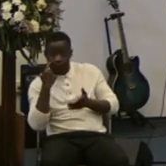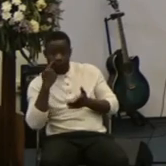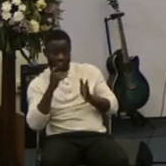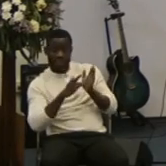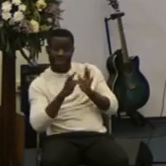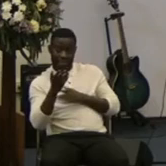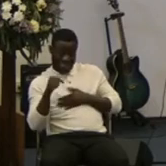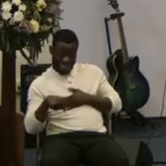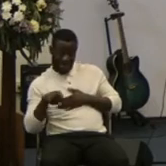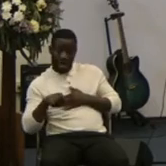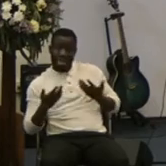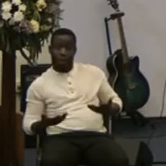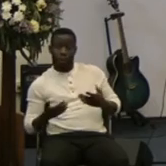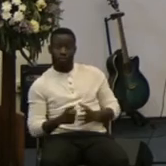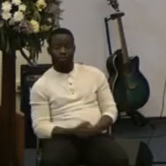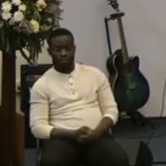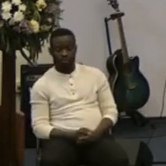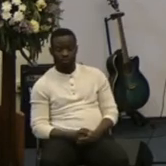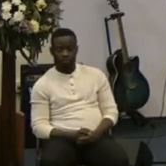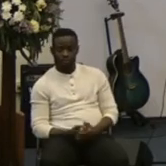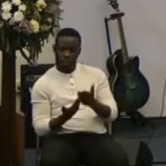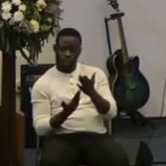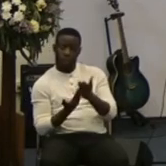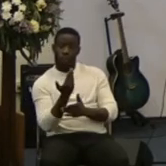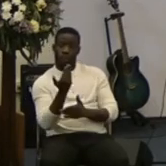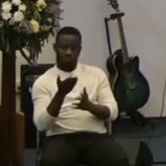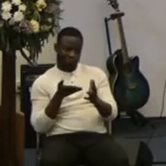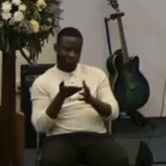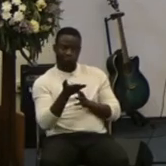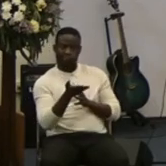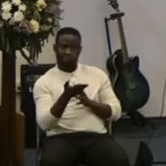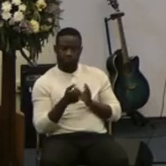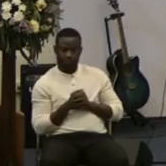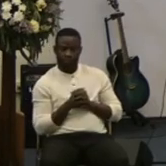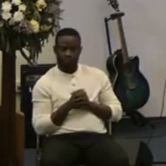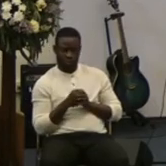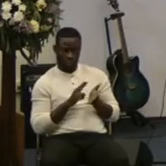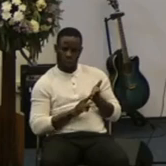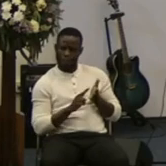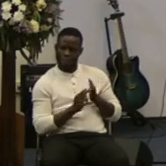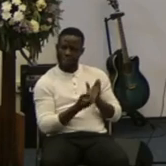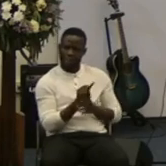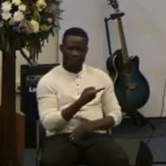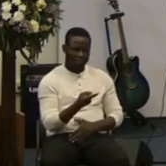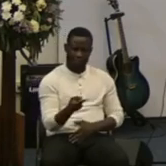that the kingdom has come. Something new is breaking in. This doesn't normally happen.